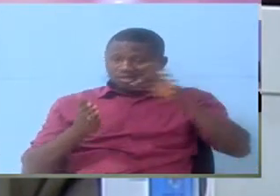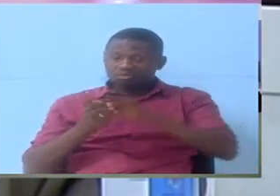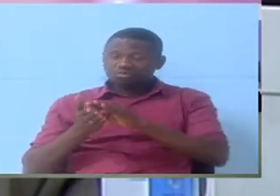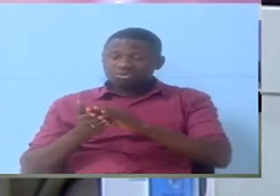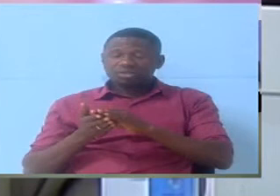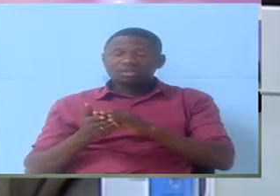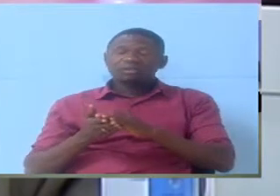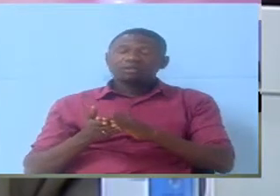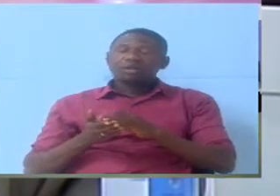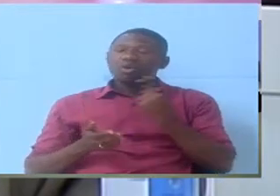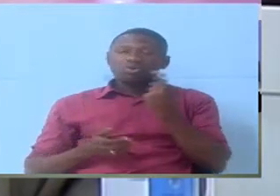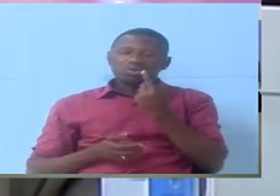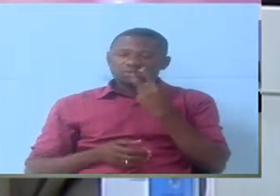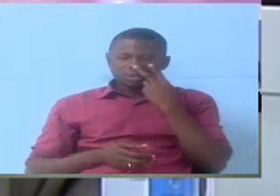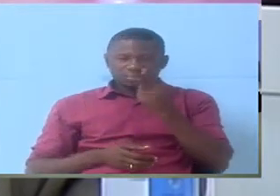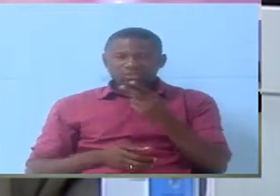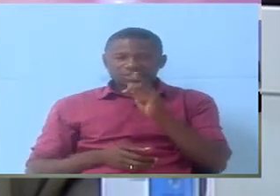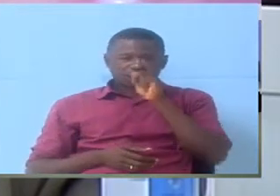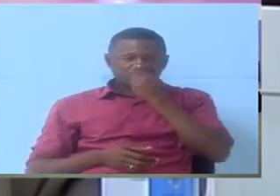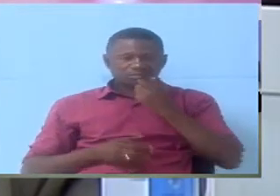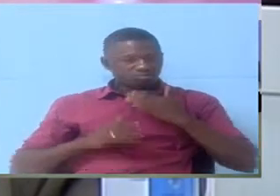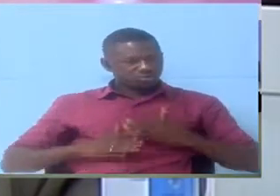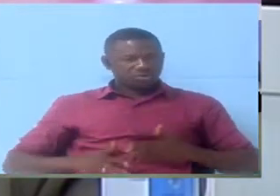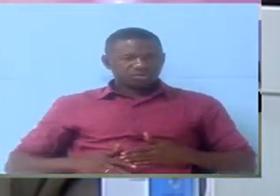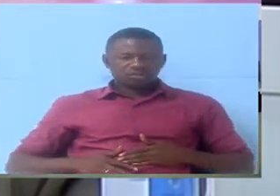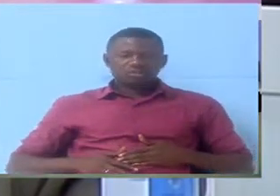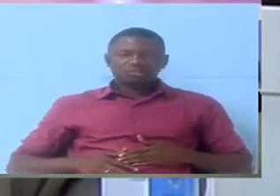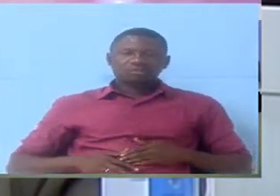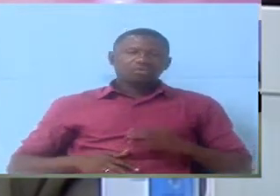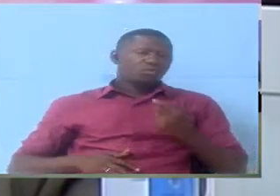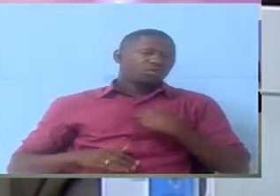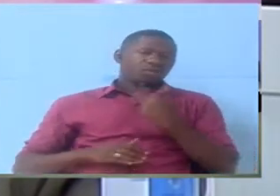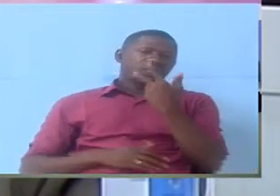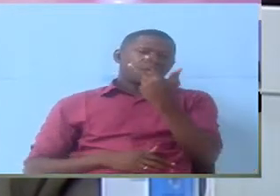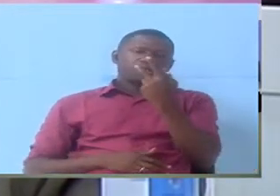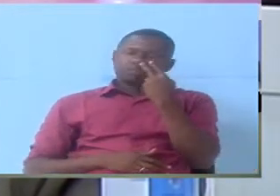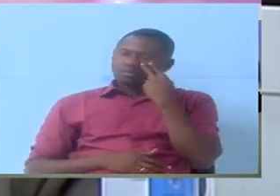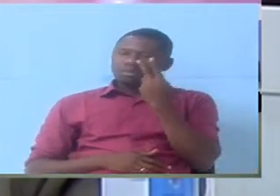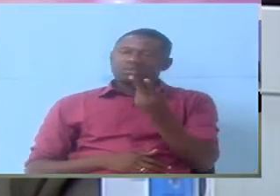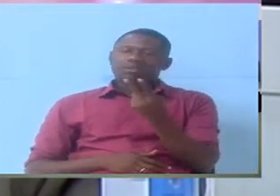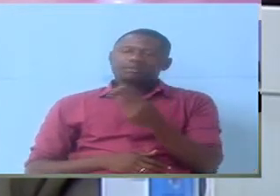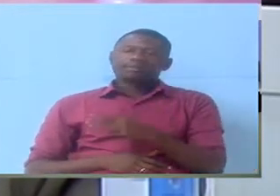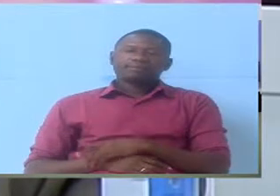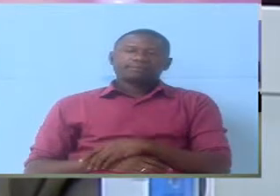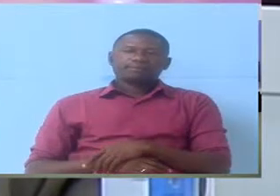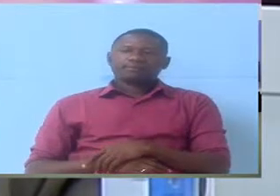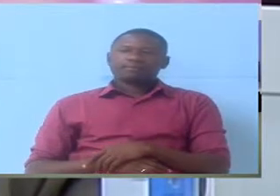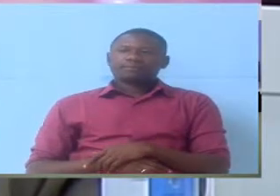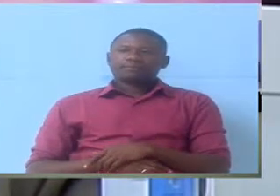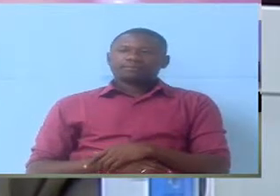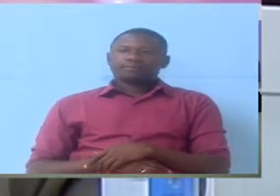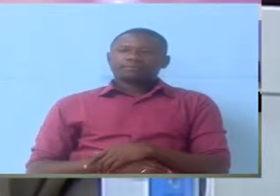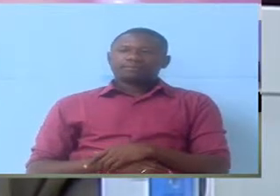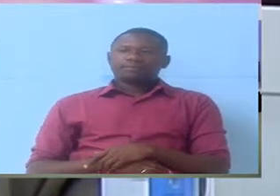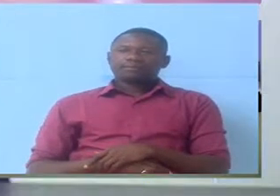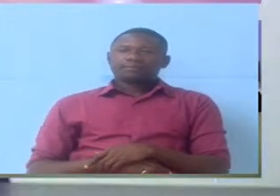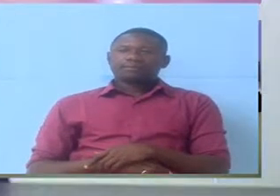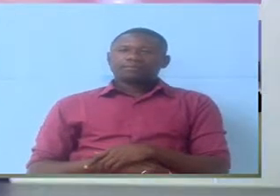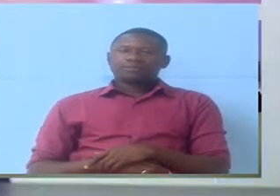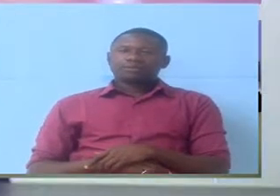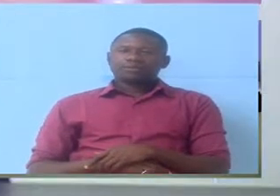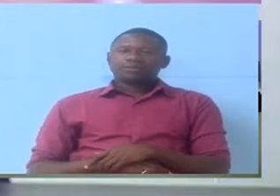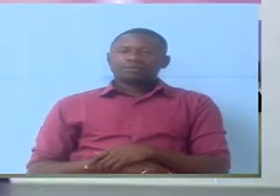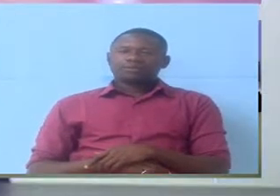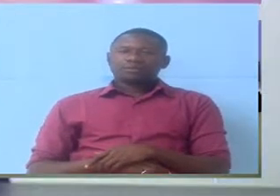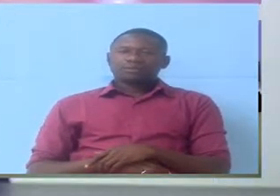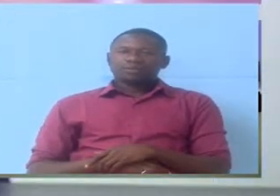Boto me baluri ngoje ibe baluri tumbe na mawje nge furewol drone je brinko nyin ketafaka pare. Did you get to know the nationalities